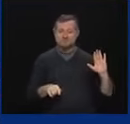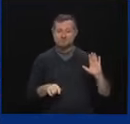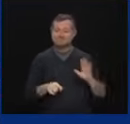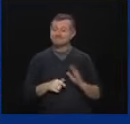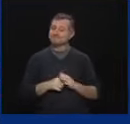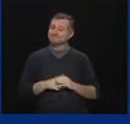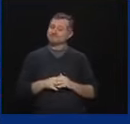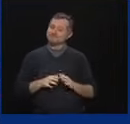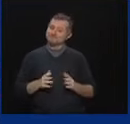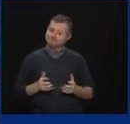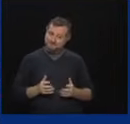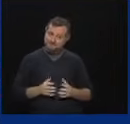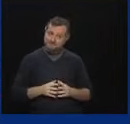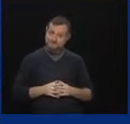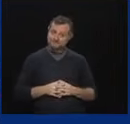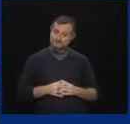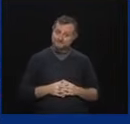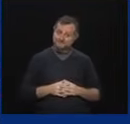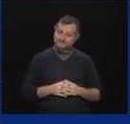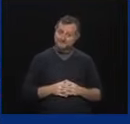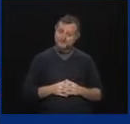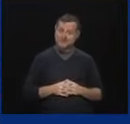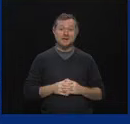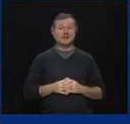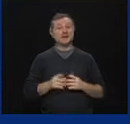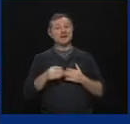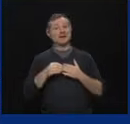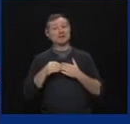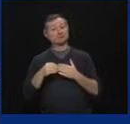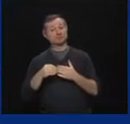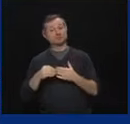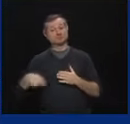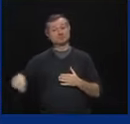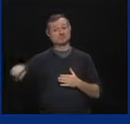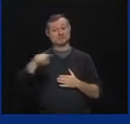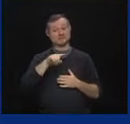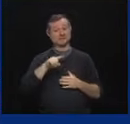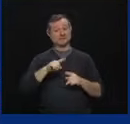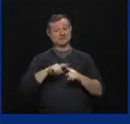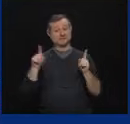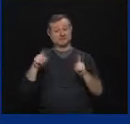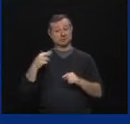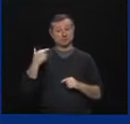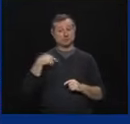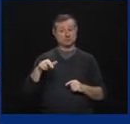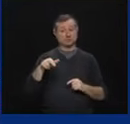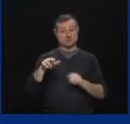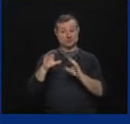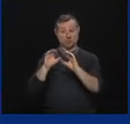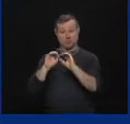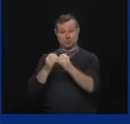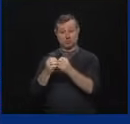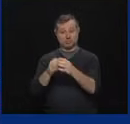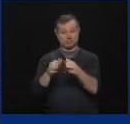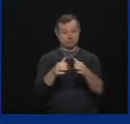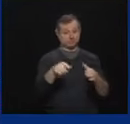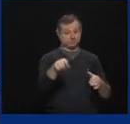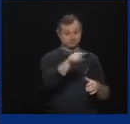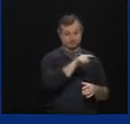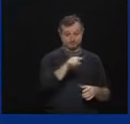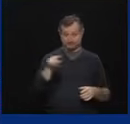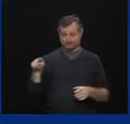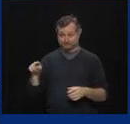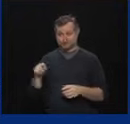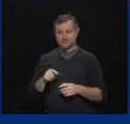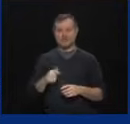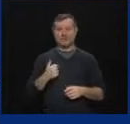To the extent that there's leadership of different religious organizations that have spoken, and they have, I'm not aware of a